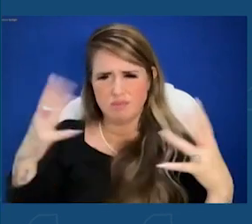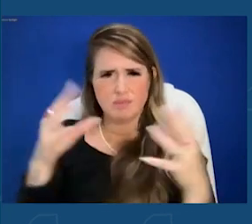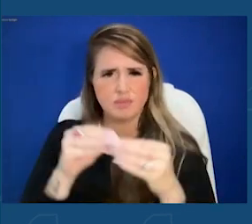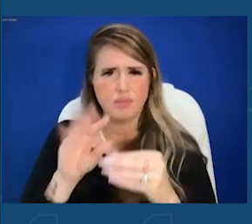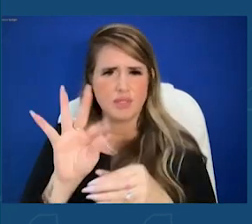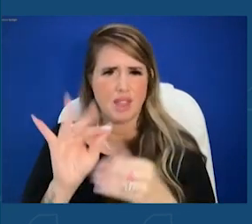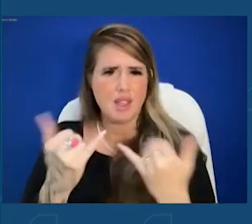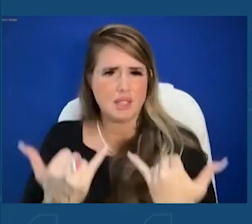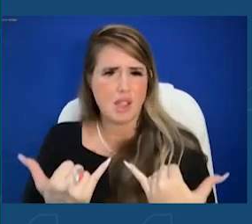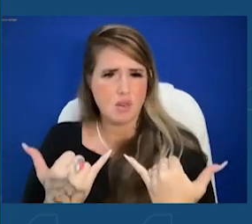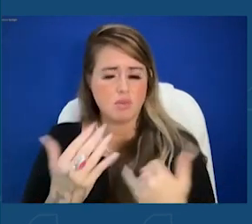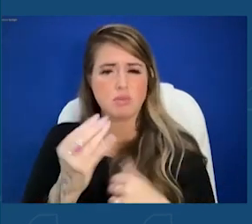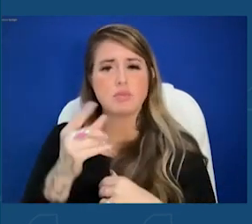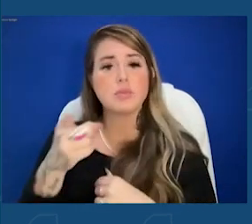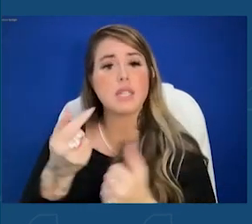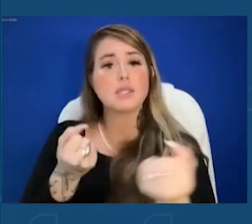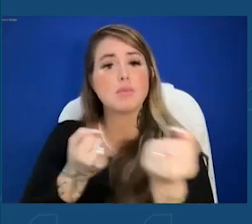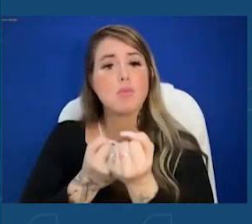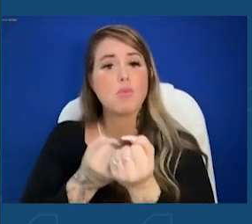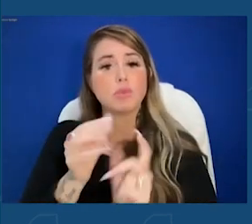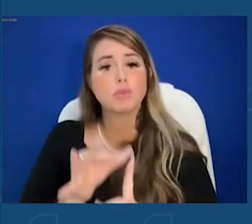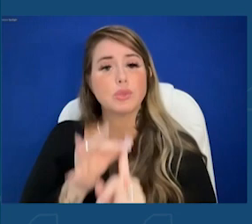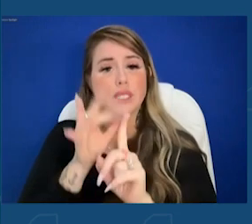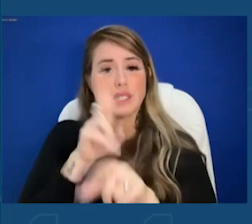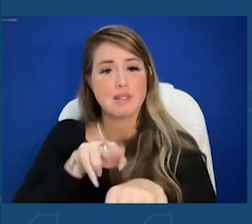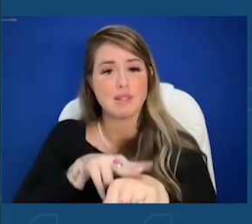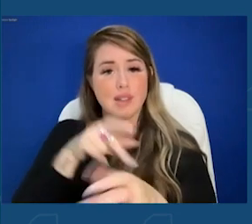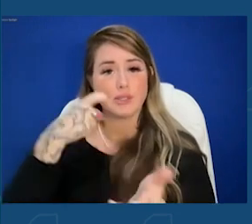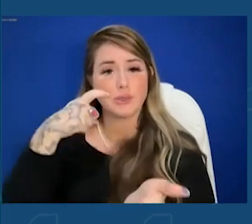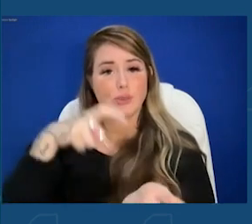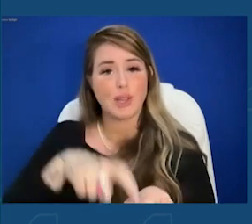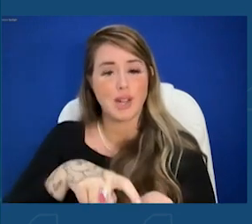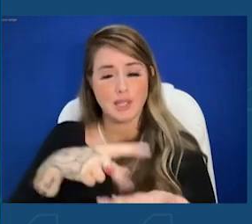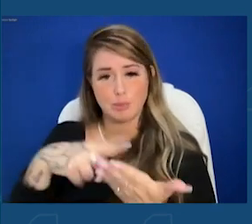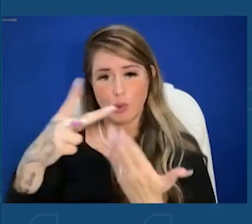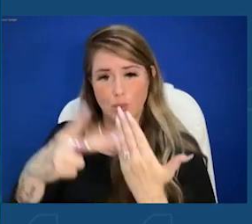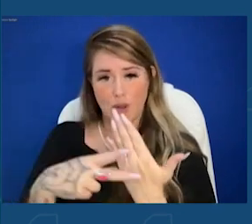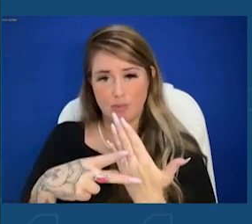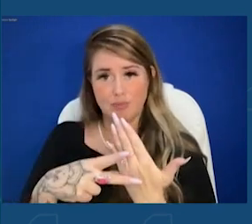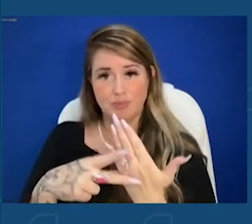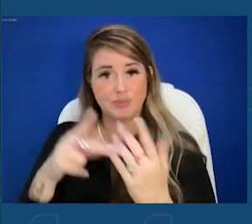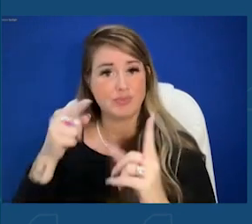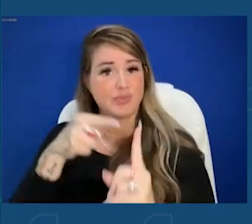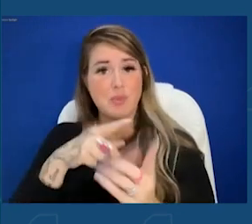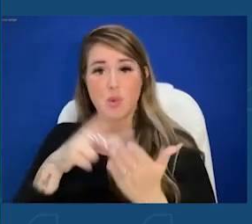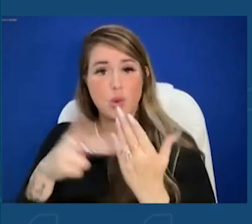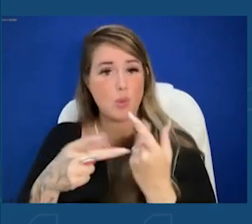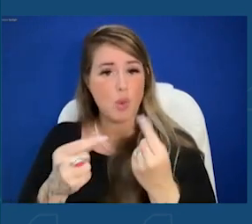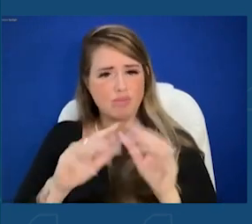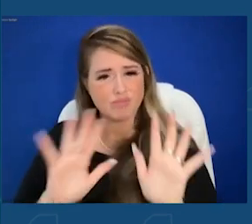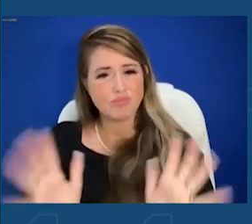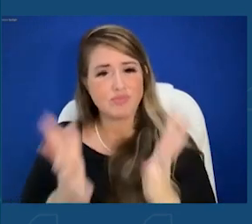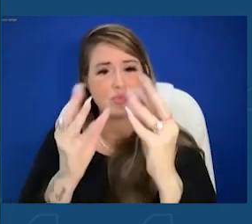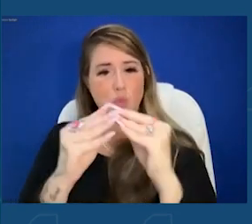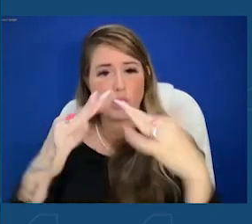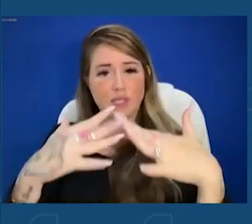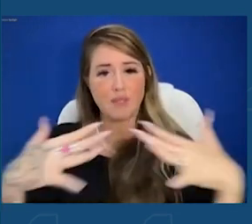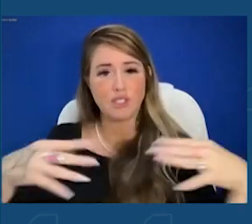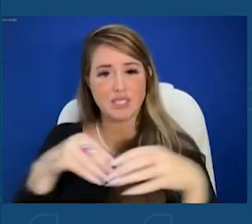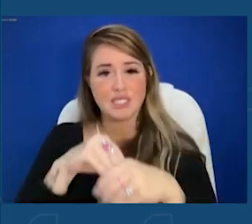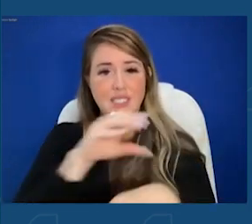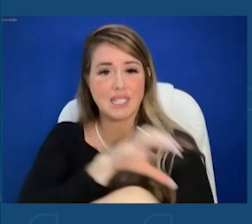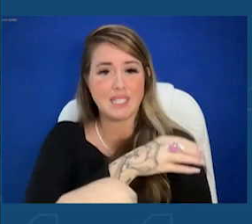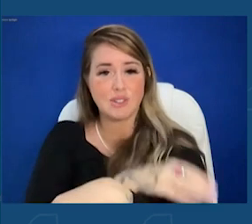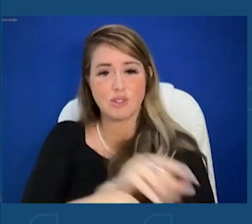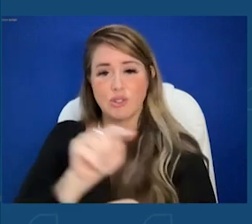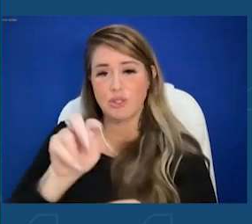and support a unique, nationally recognized program to increase diversity in clinical trials. As you know, that's a